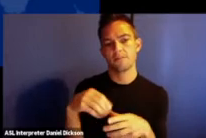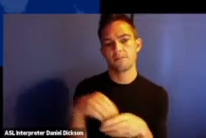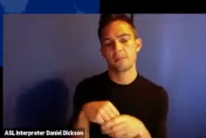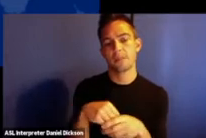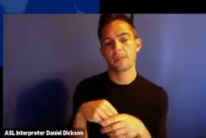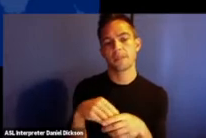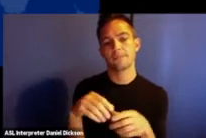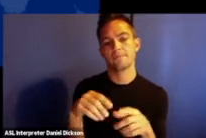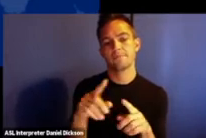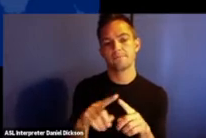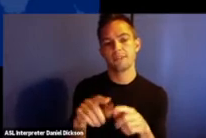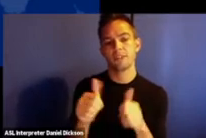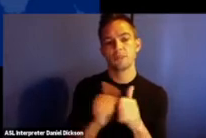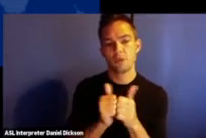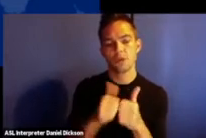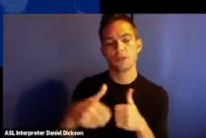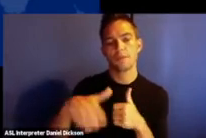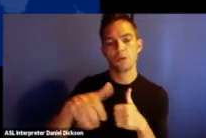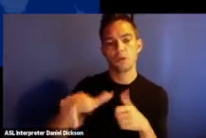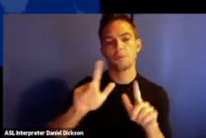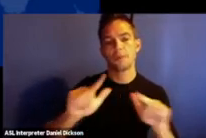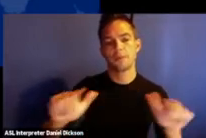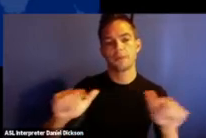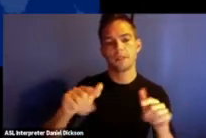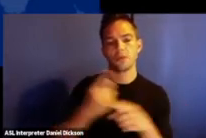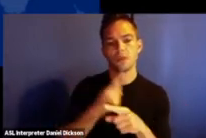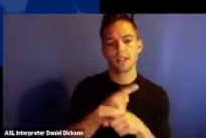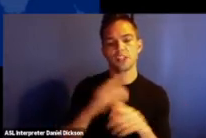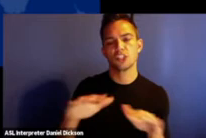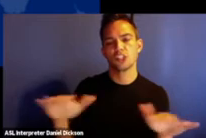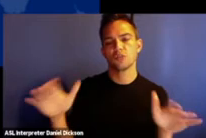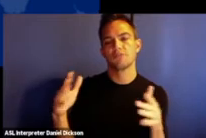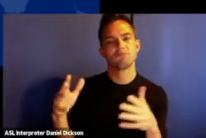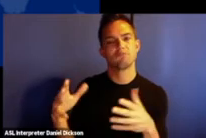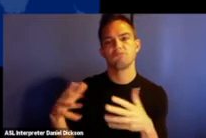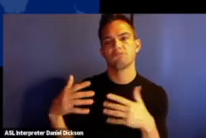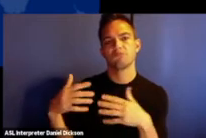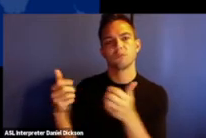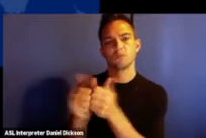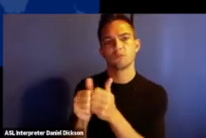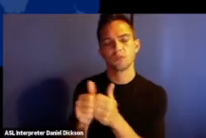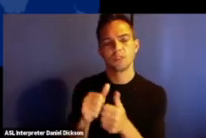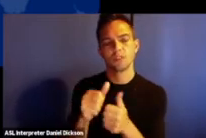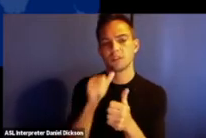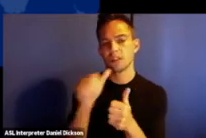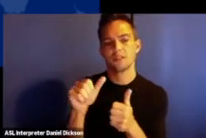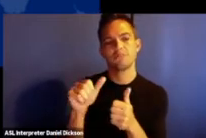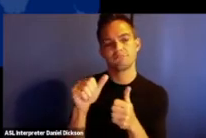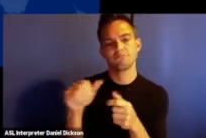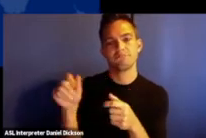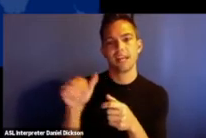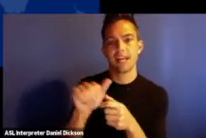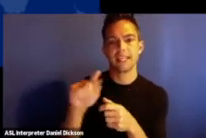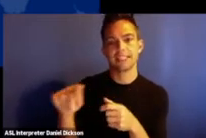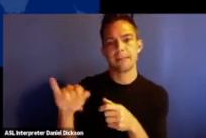I've done adaptive sports. I bowled on a regular bowling team with regular children who were atypical, who did basically everything almost like